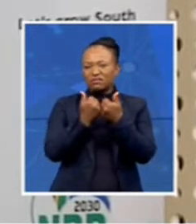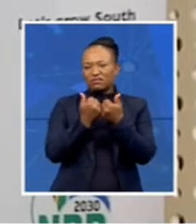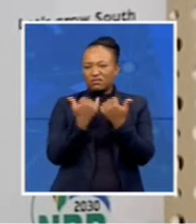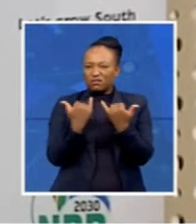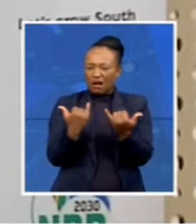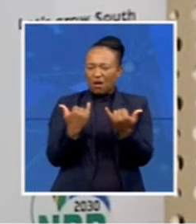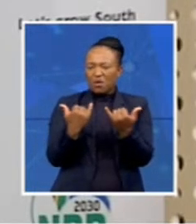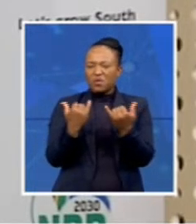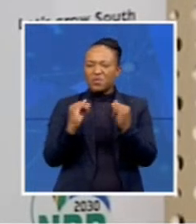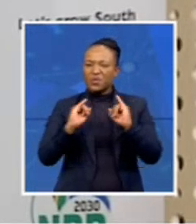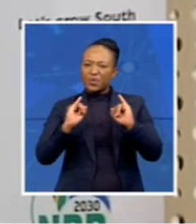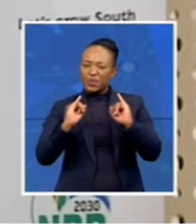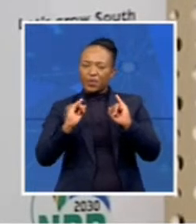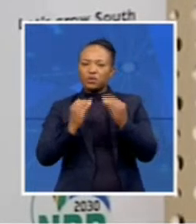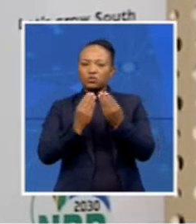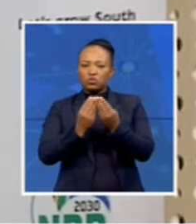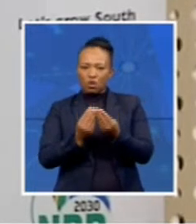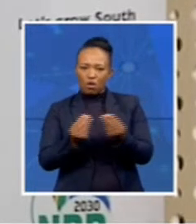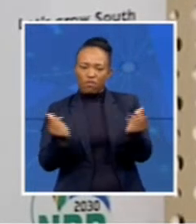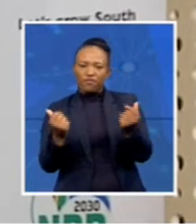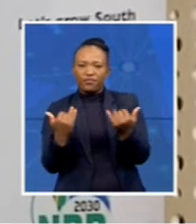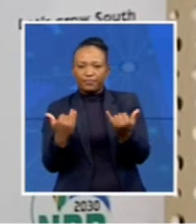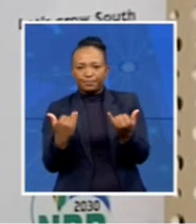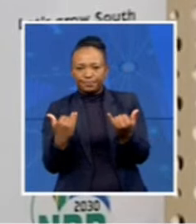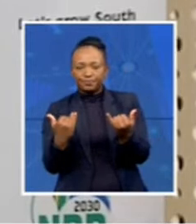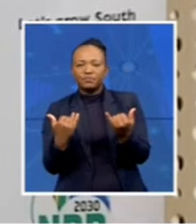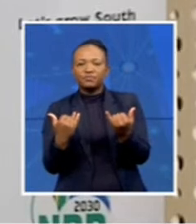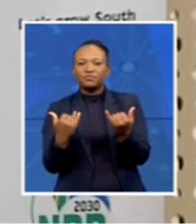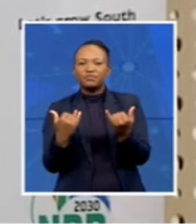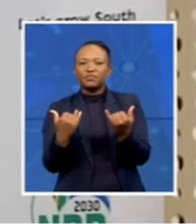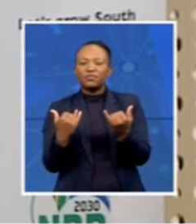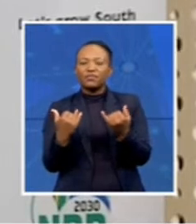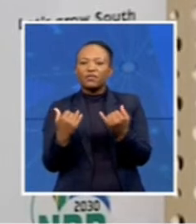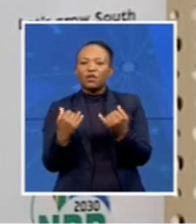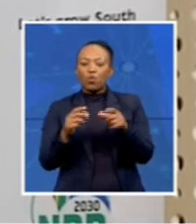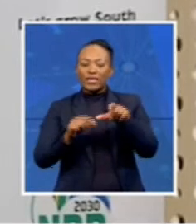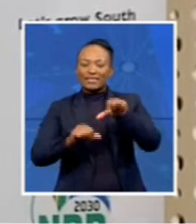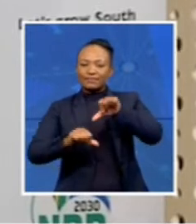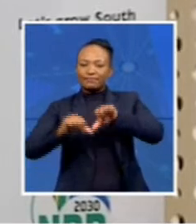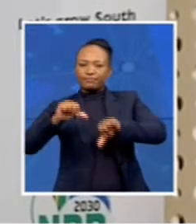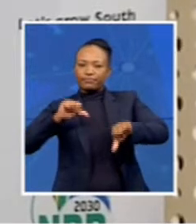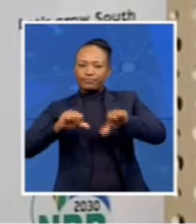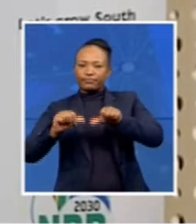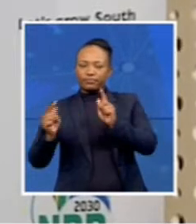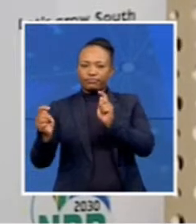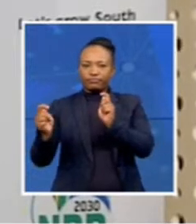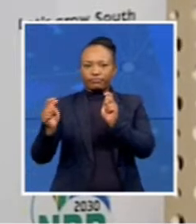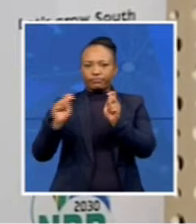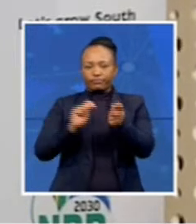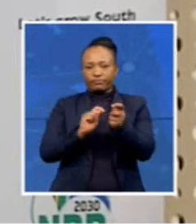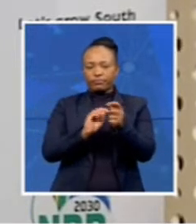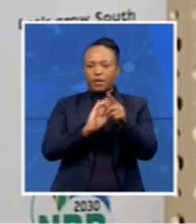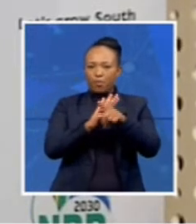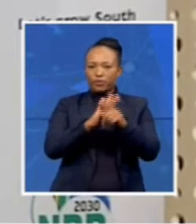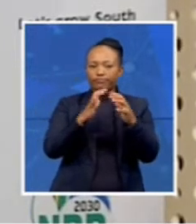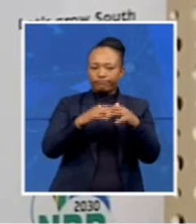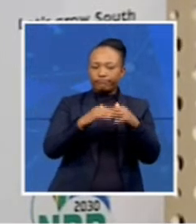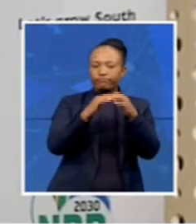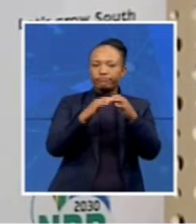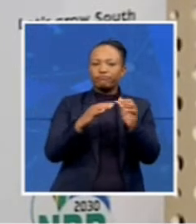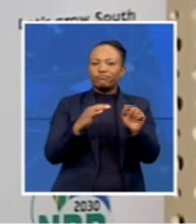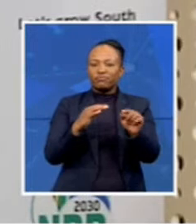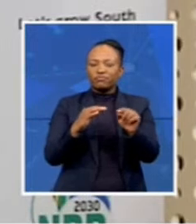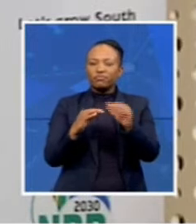is the translation of science into policy. and thus to make the technical output of the